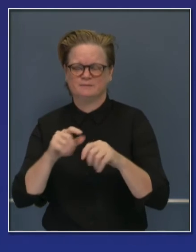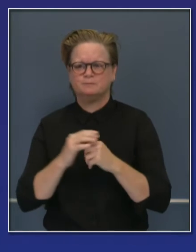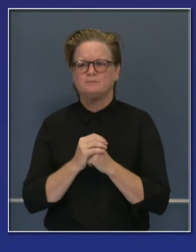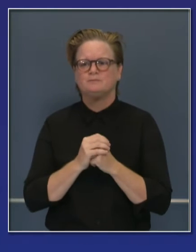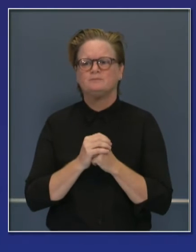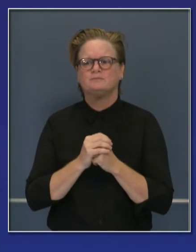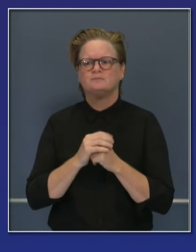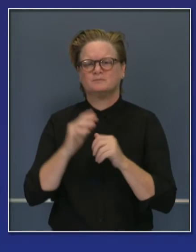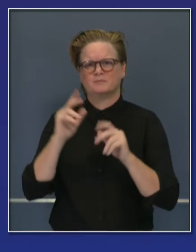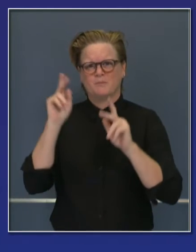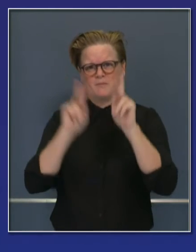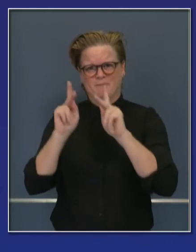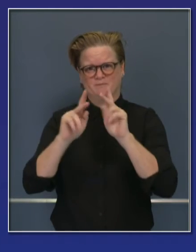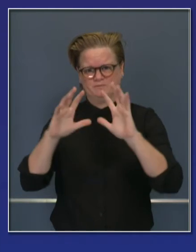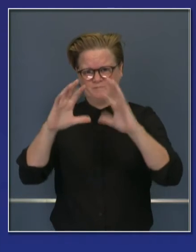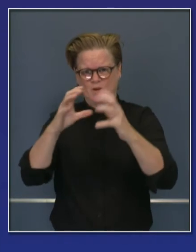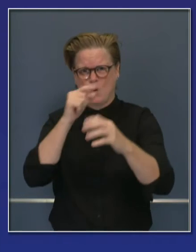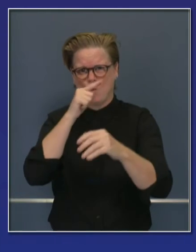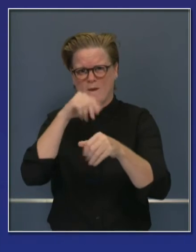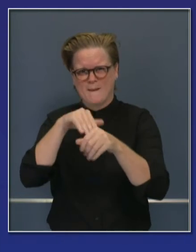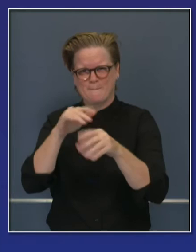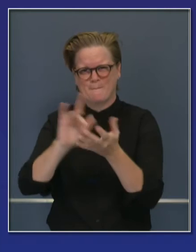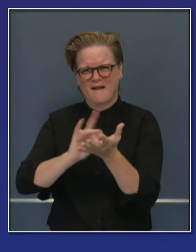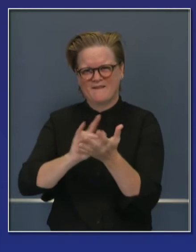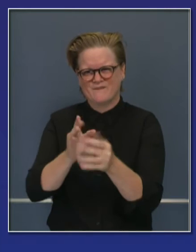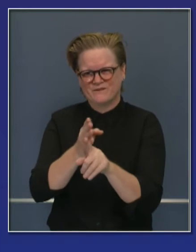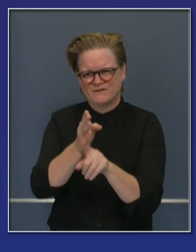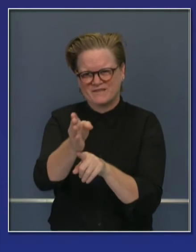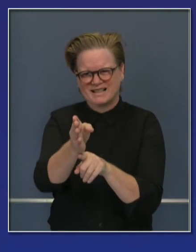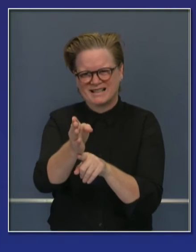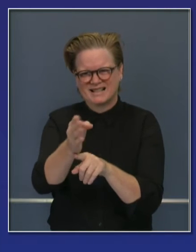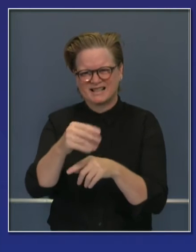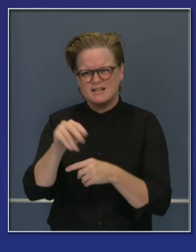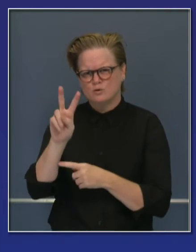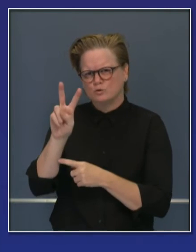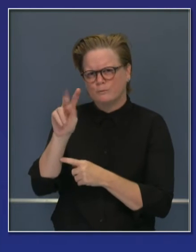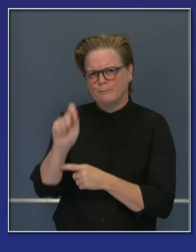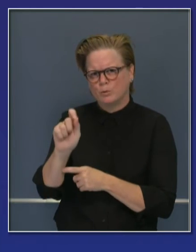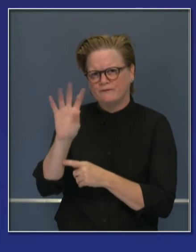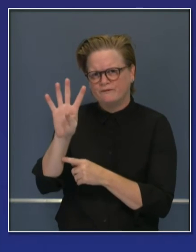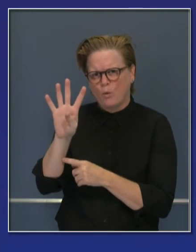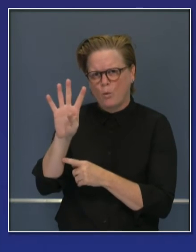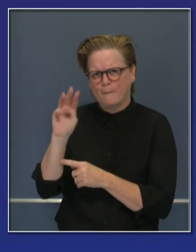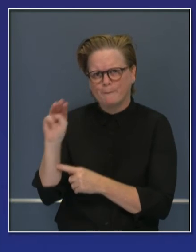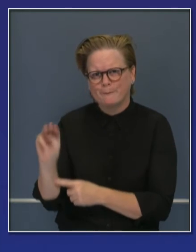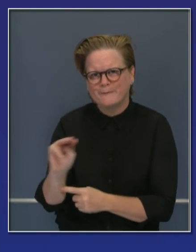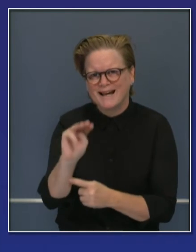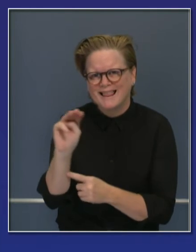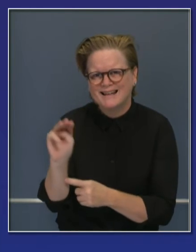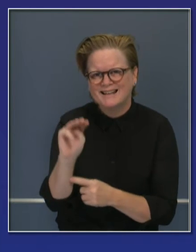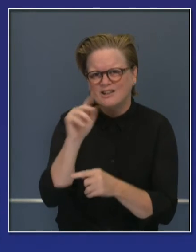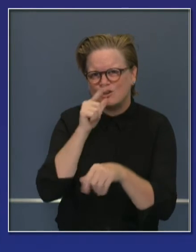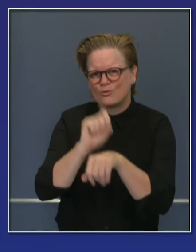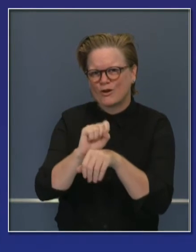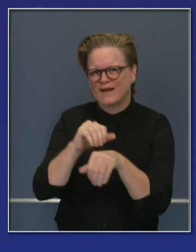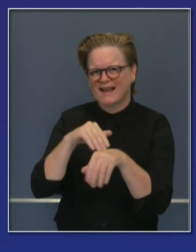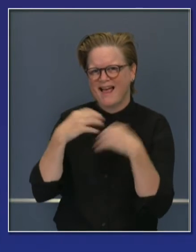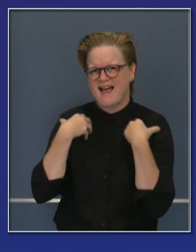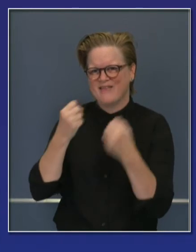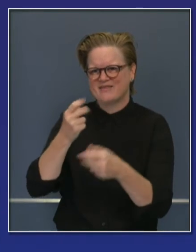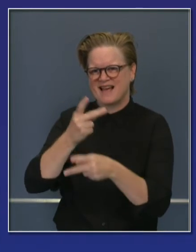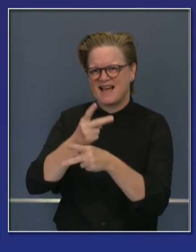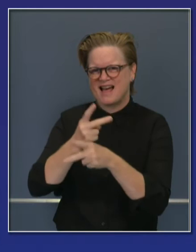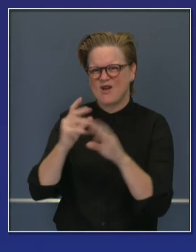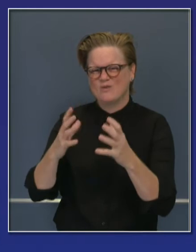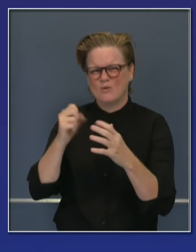those 2.4 million healthcare workers are and breaking that down into subsets, and then